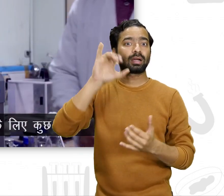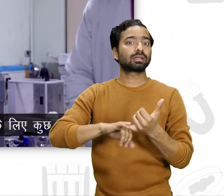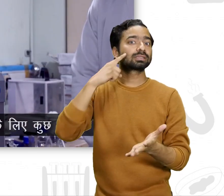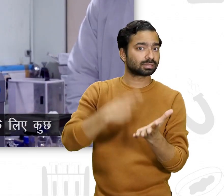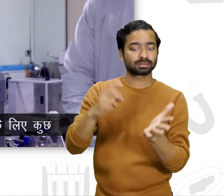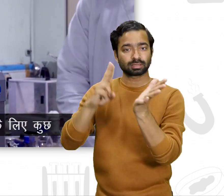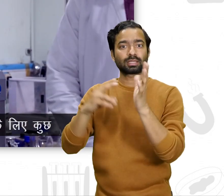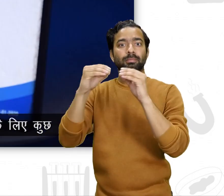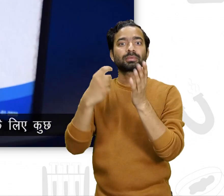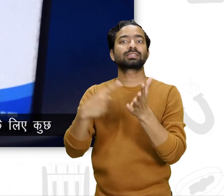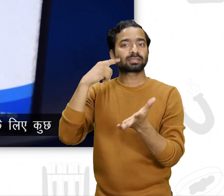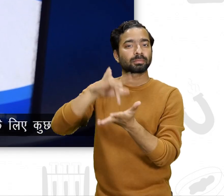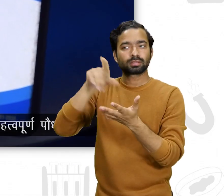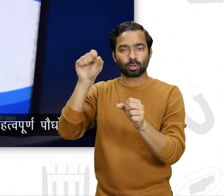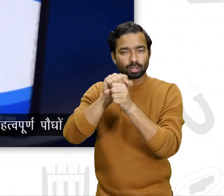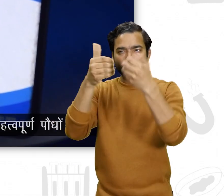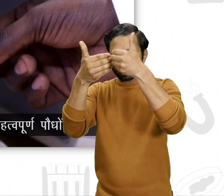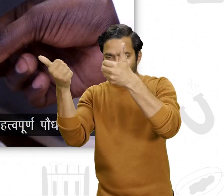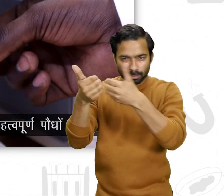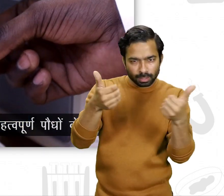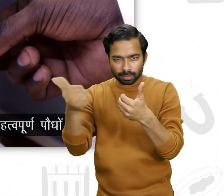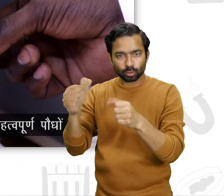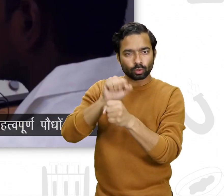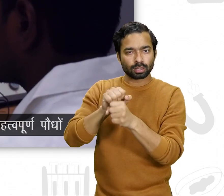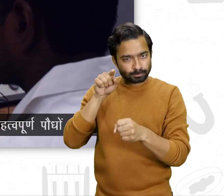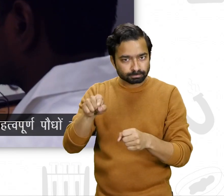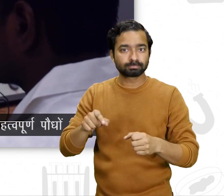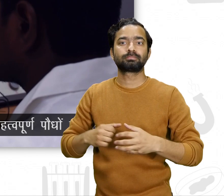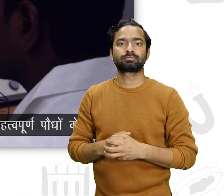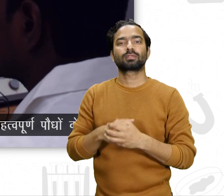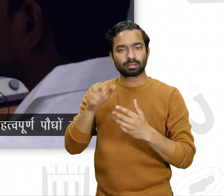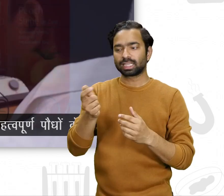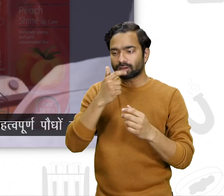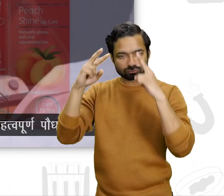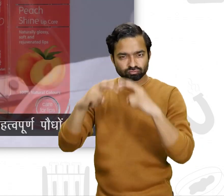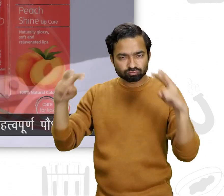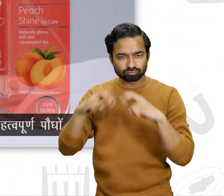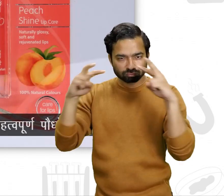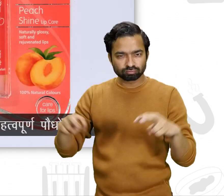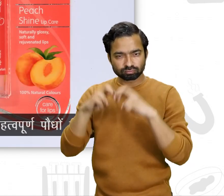aromatic, and ornamentally important plants for development of novel